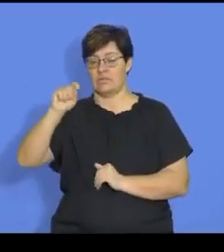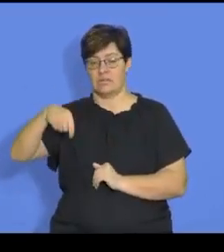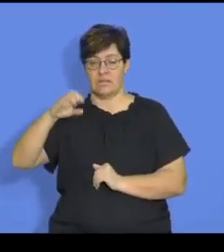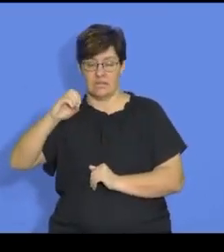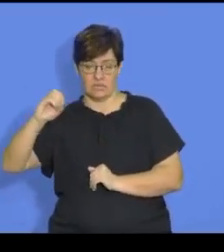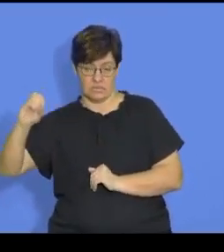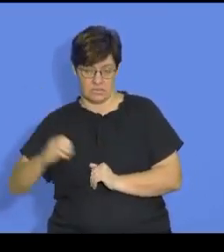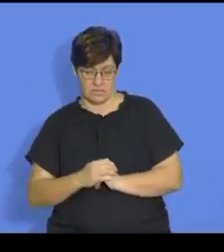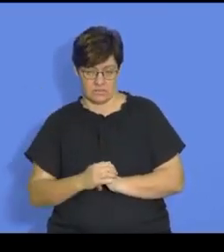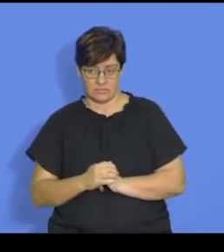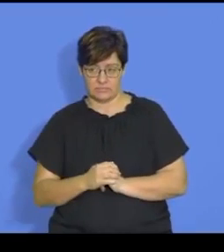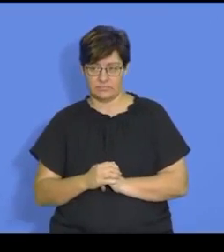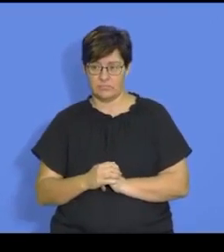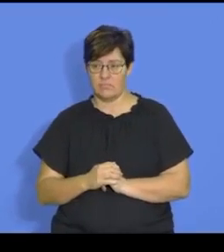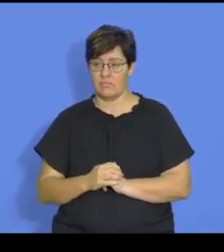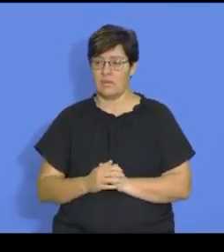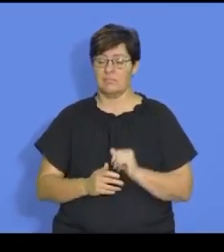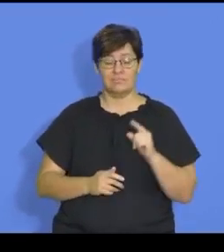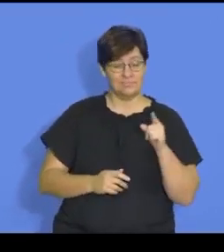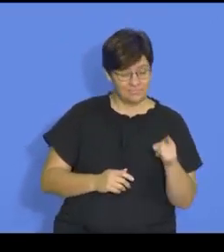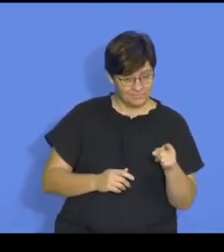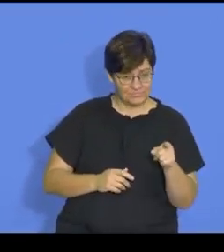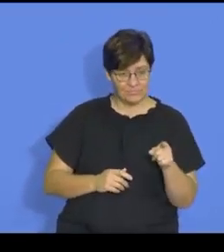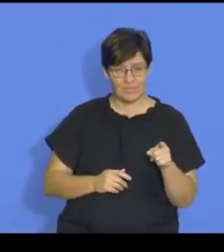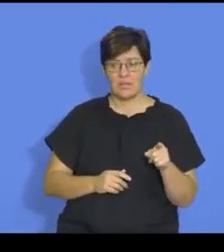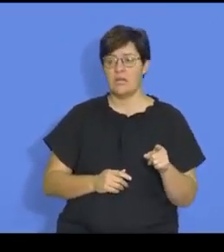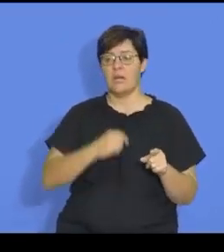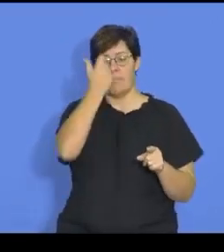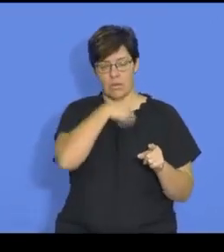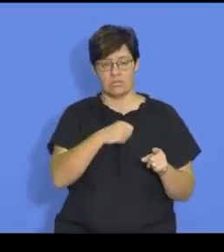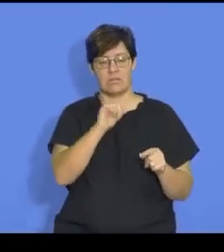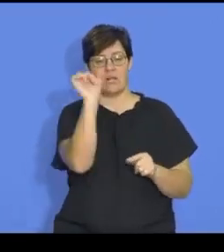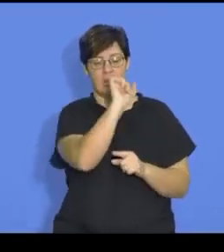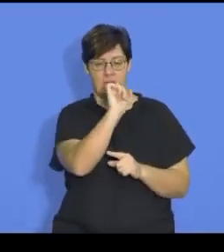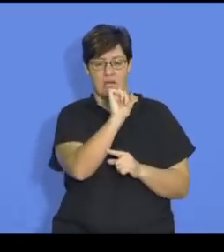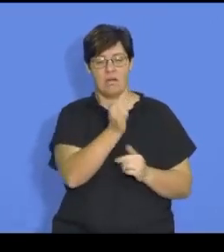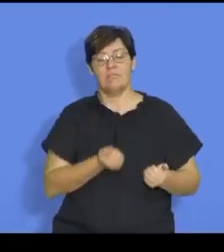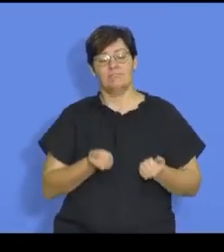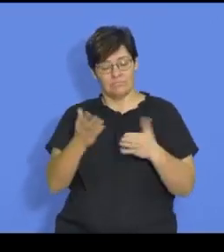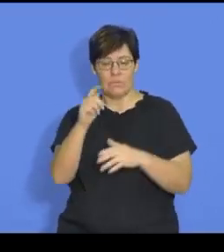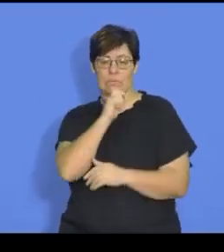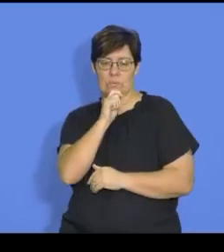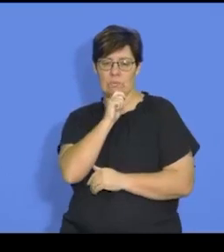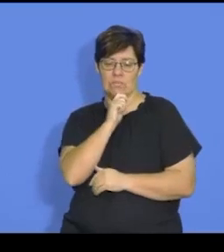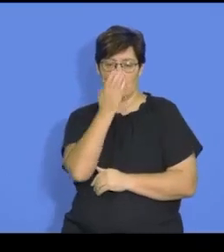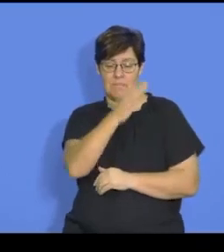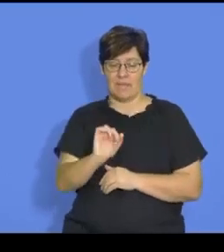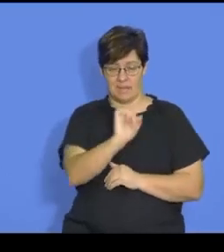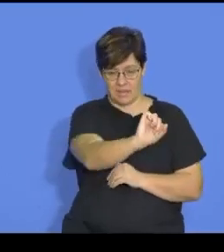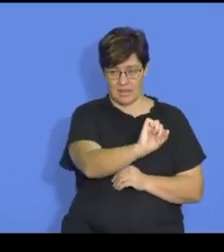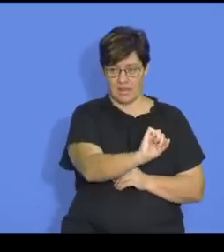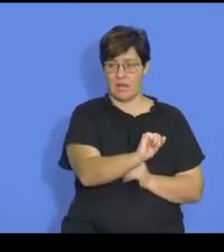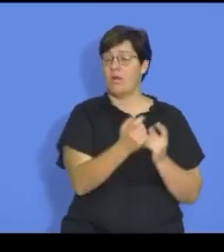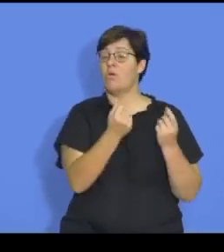100,000. And then we've got Craig gave his personal bucky for the business to use, and the value